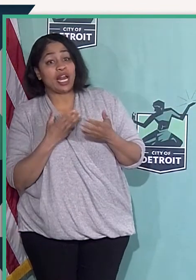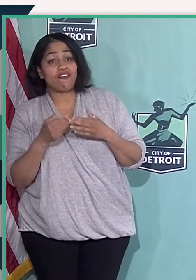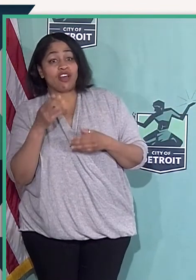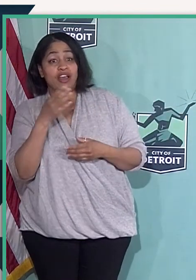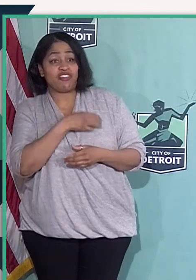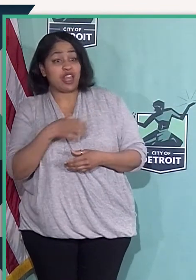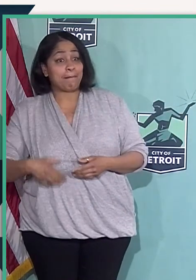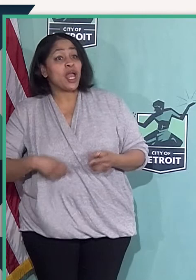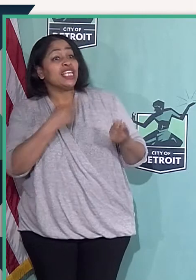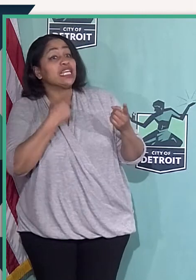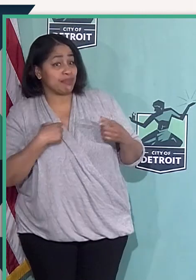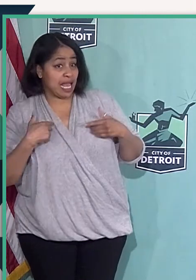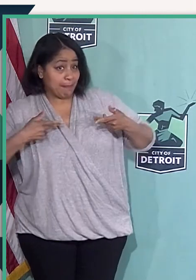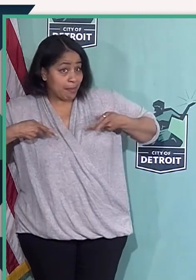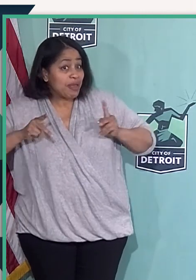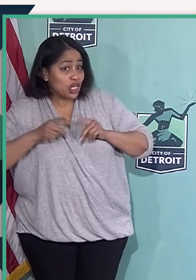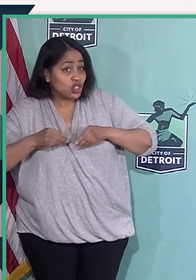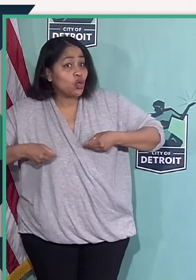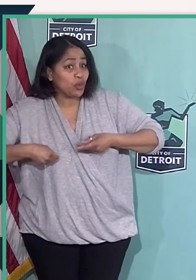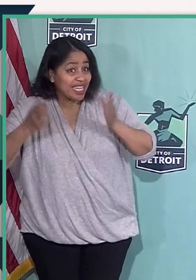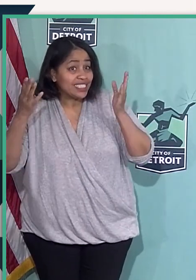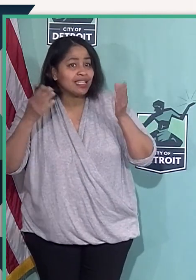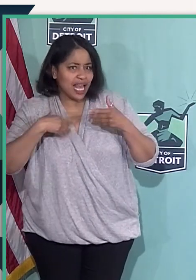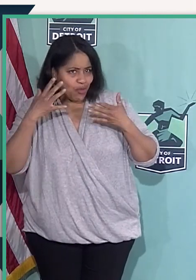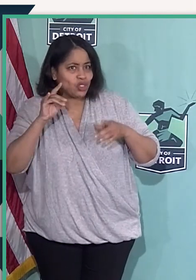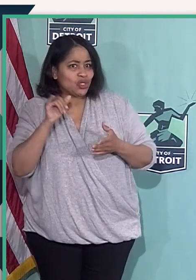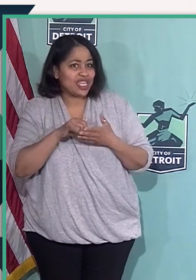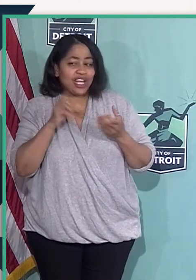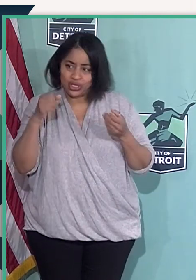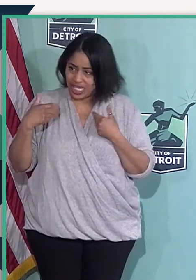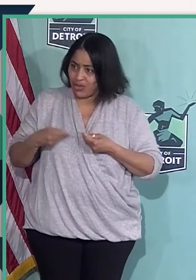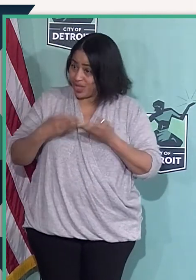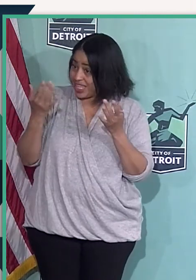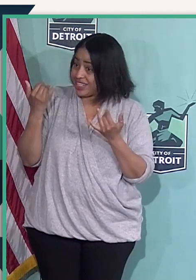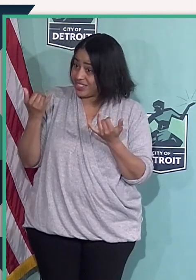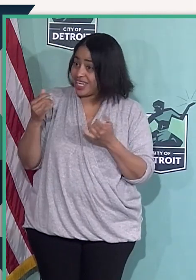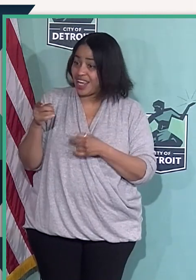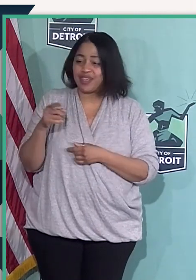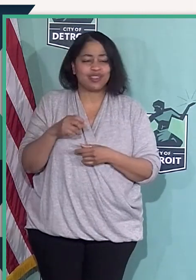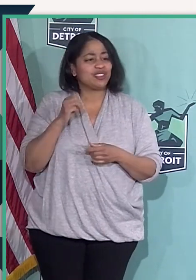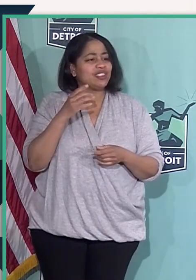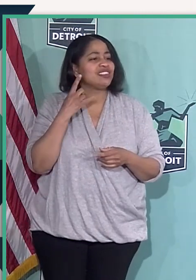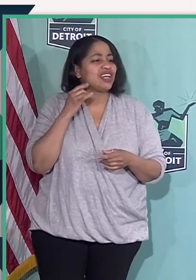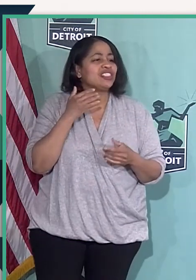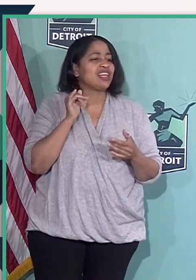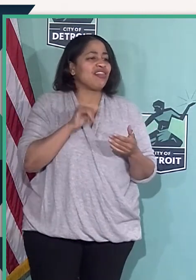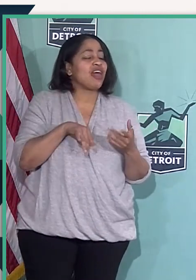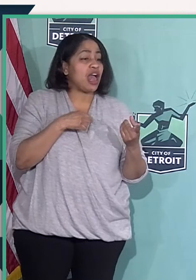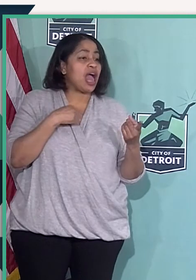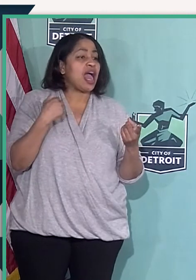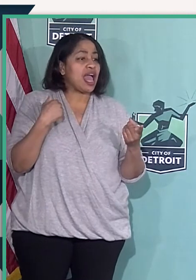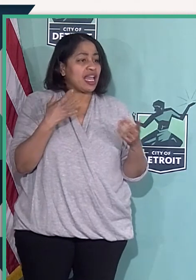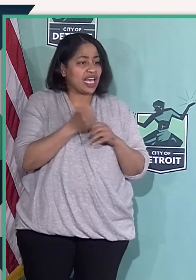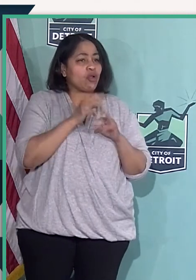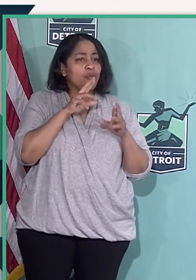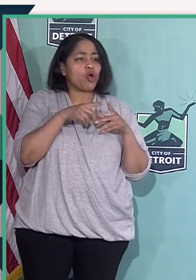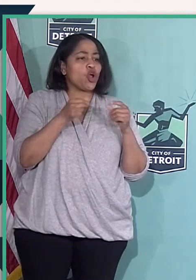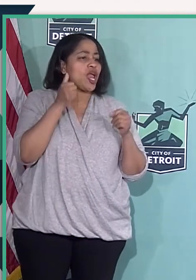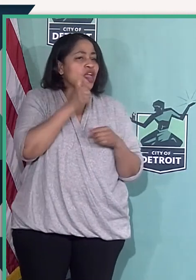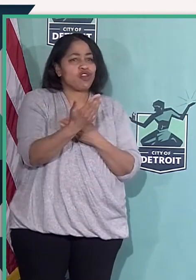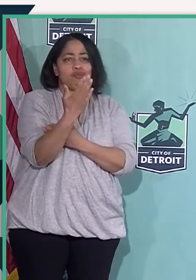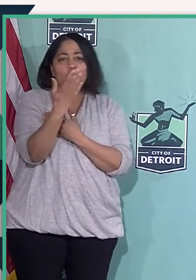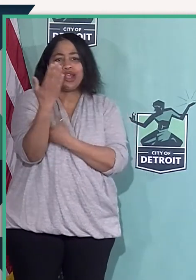says that I can release it, then I definitely So will. you can release it today. So we've got it. Sounds good. But I get a report card every single